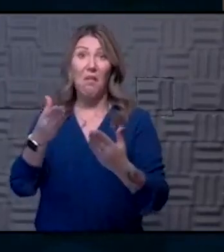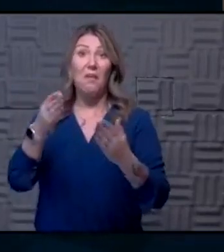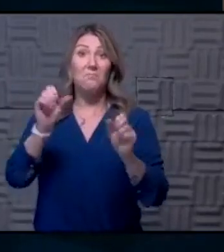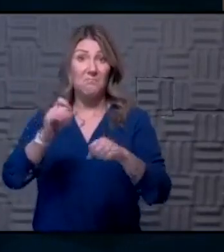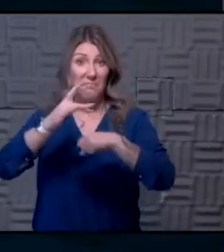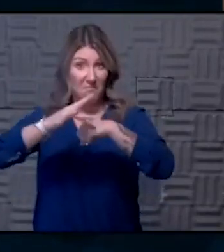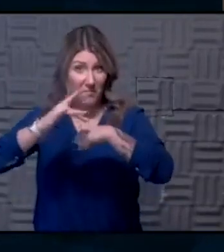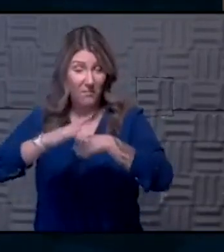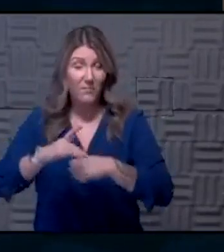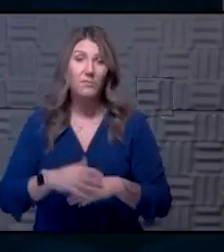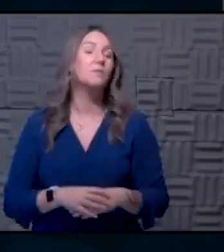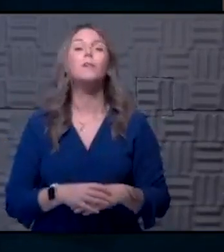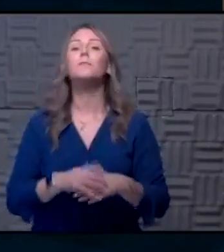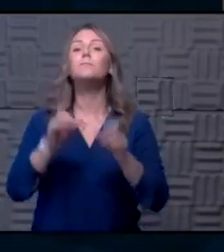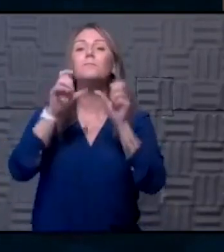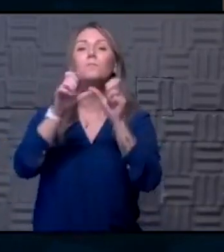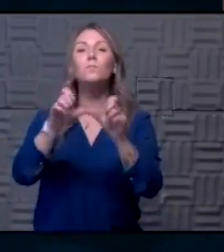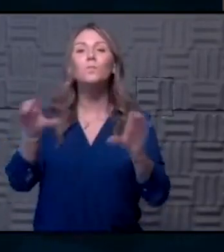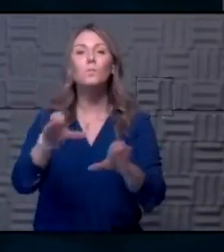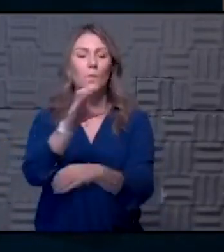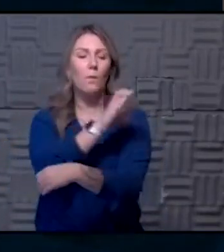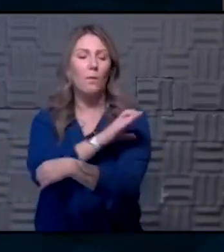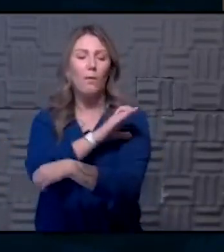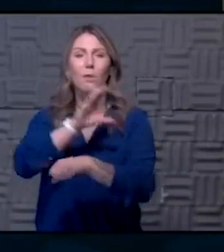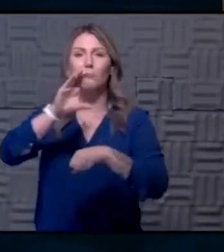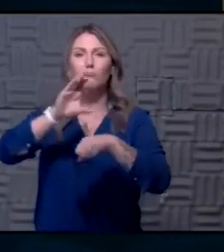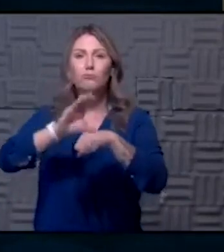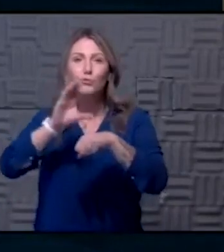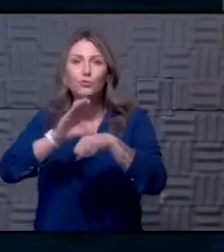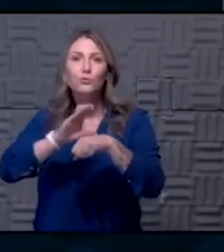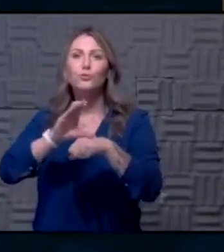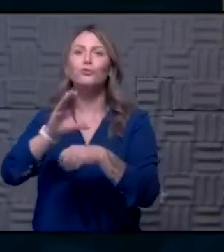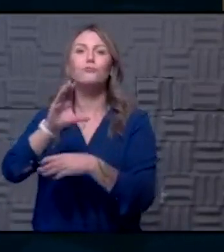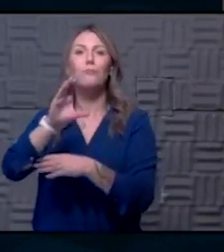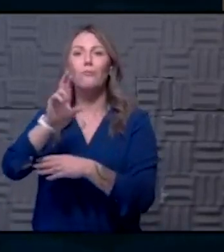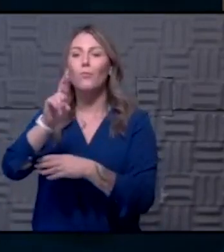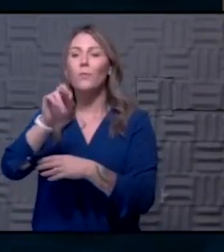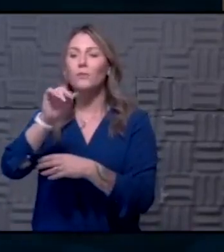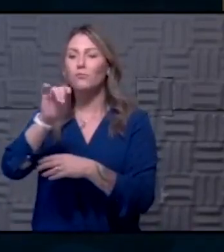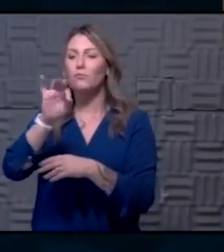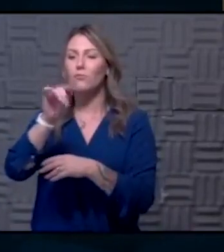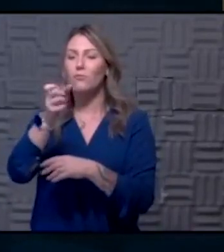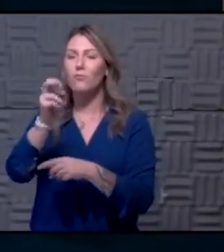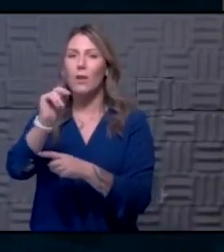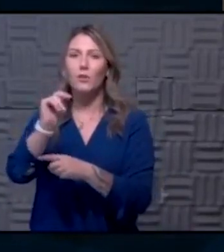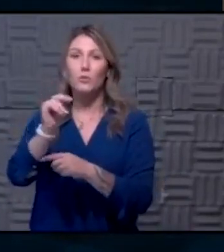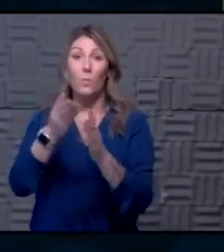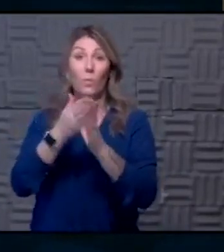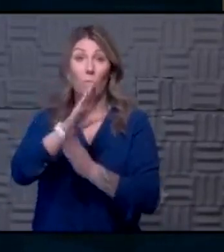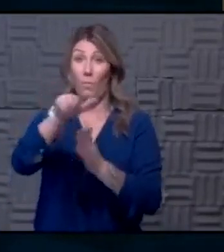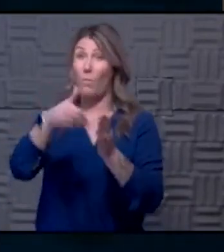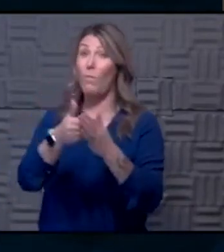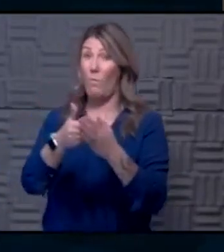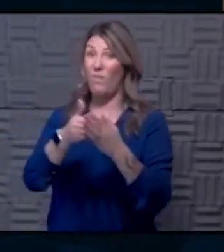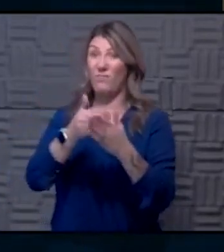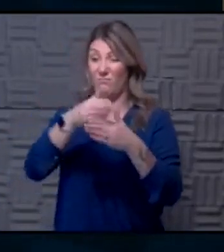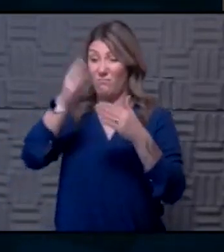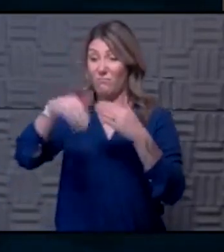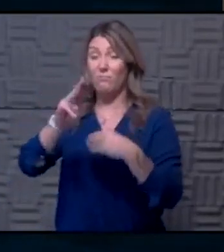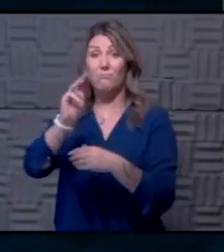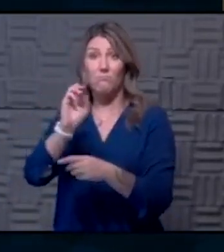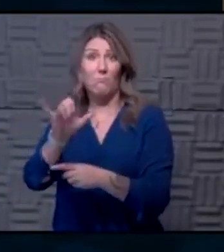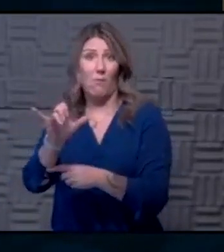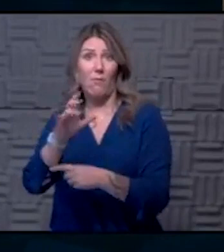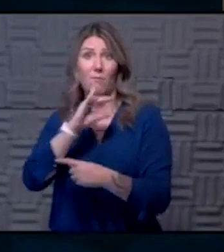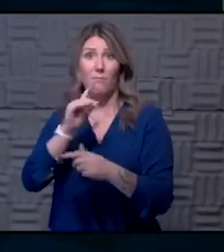do our clinics at the Church of the Resurrection all the way through May. So that is scheduled through there.